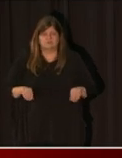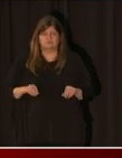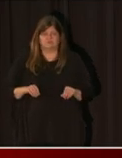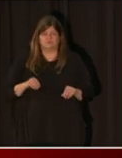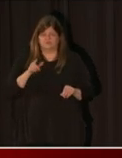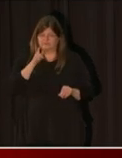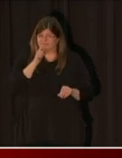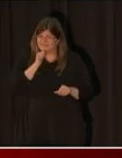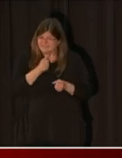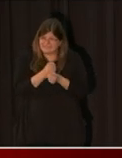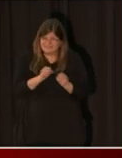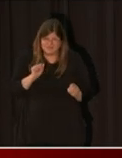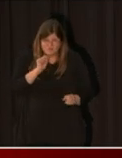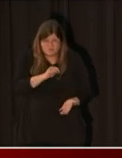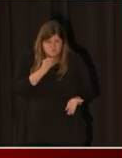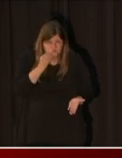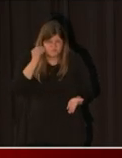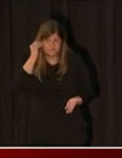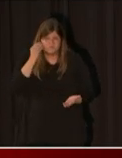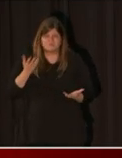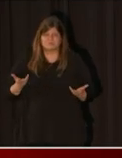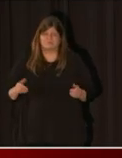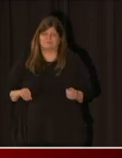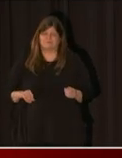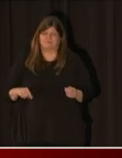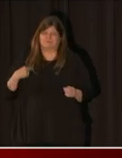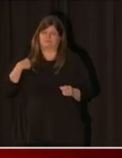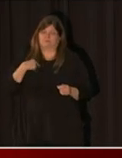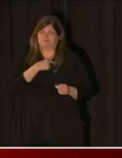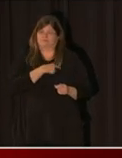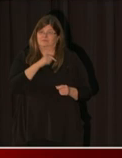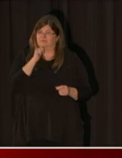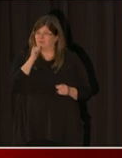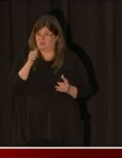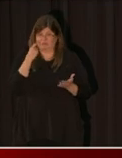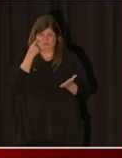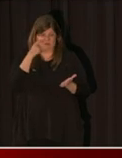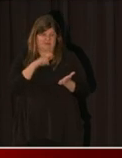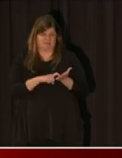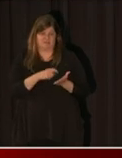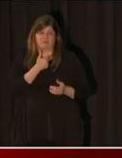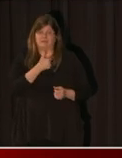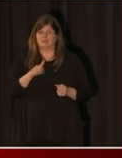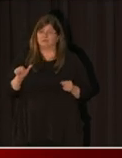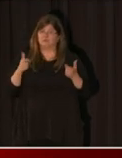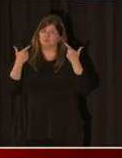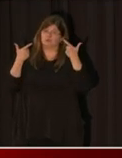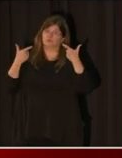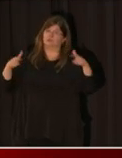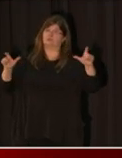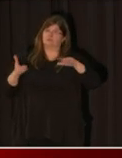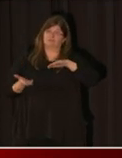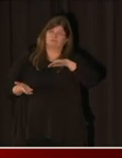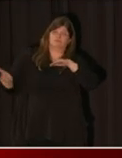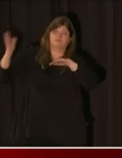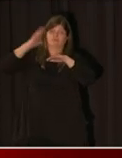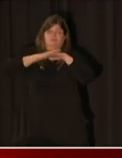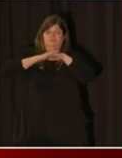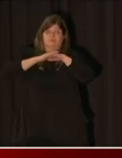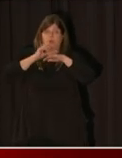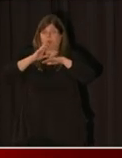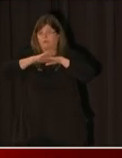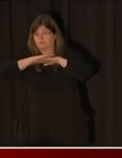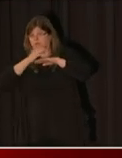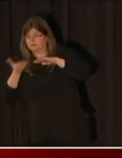at home. While we have not noticed any significant or sustained trends in the district around domestic